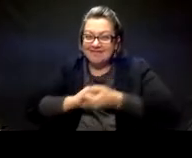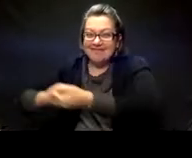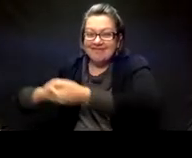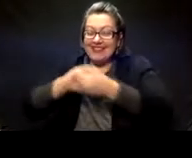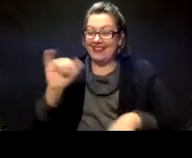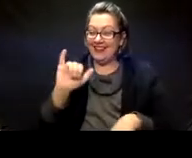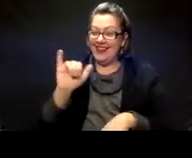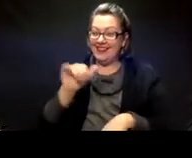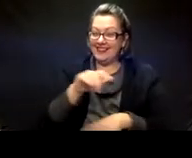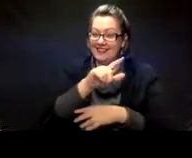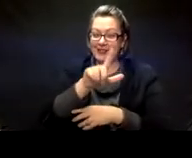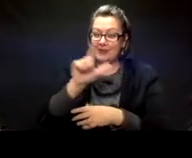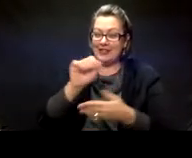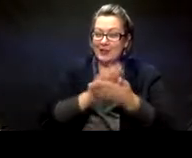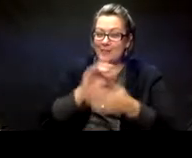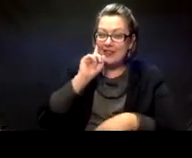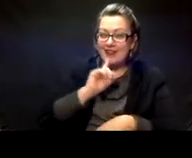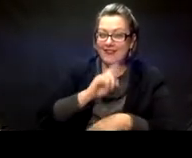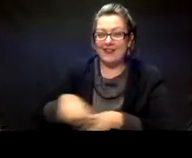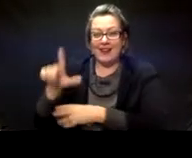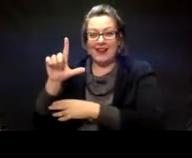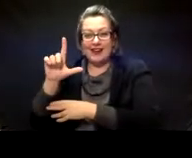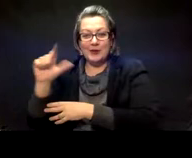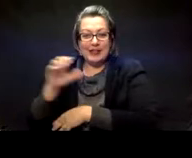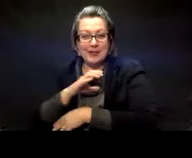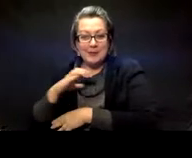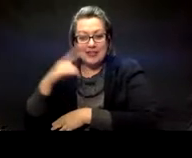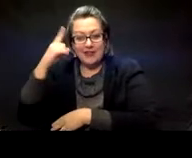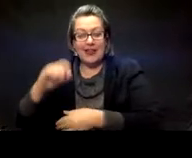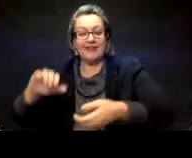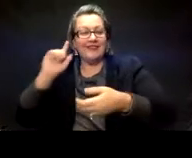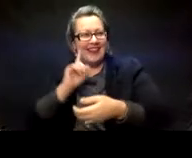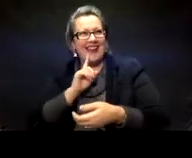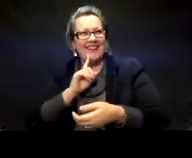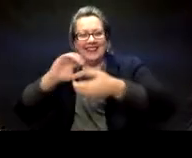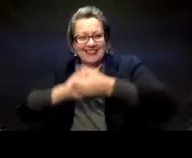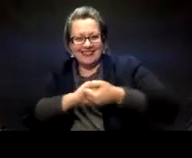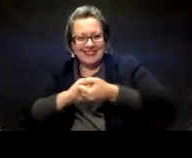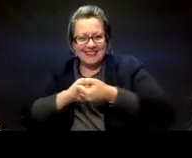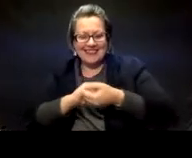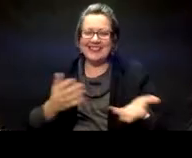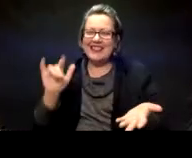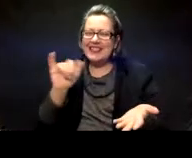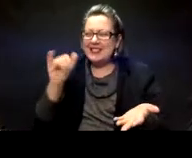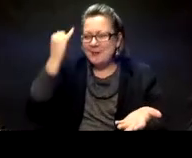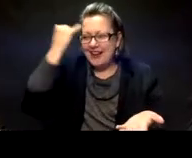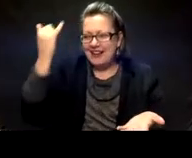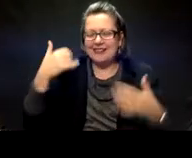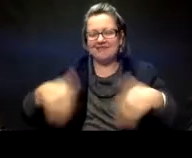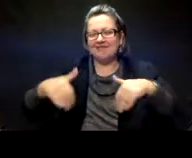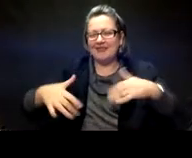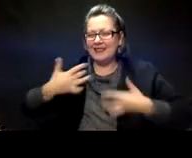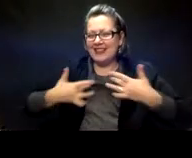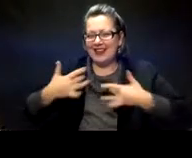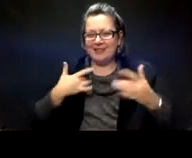And we have a beautiful state and we like to collaborate, just like with Louisiana School for the Deaf, Louisiana Commission for the Deaf, we